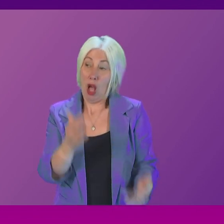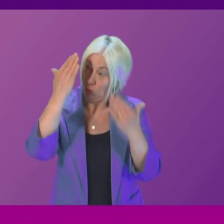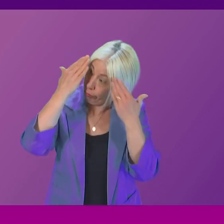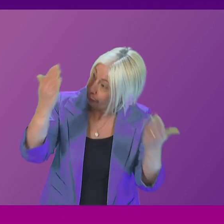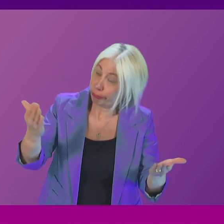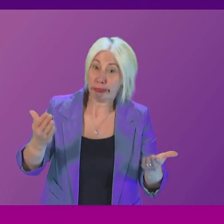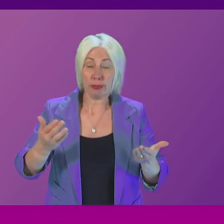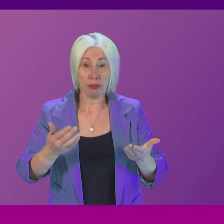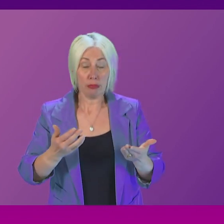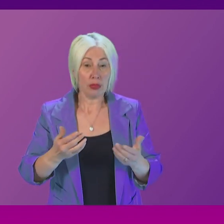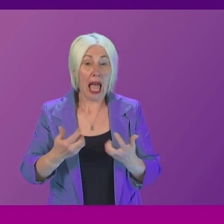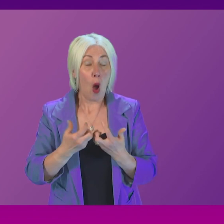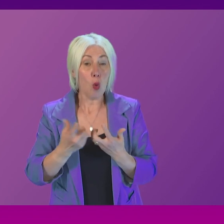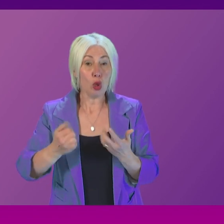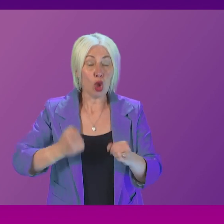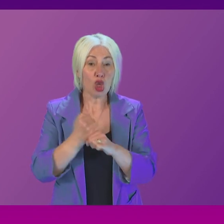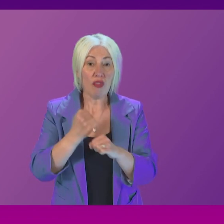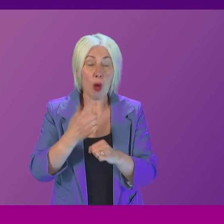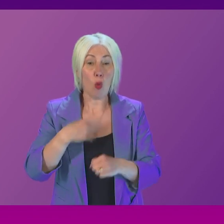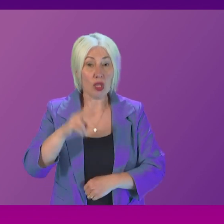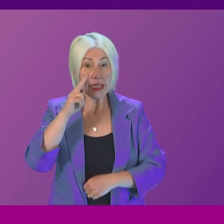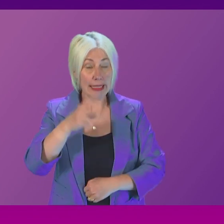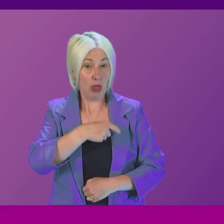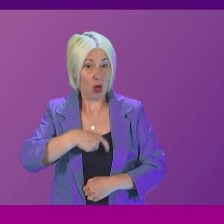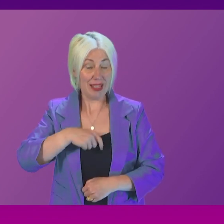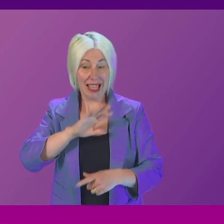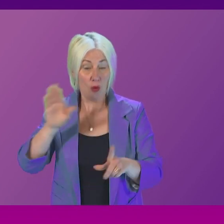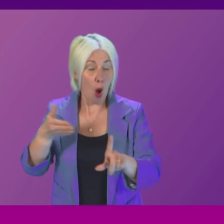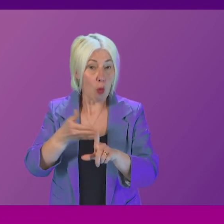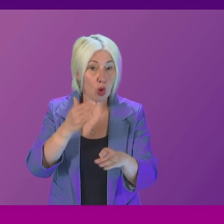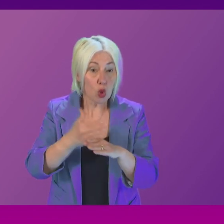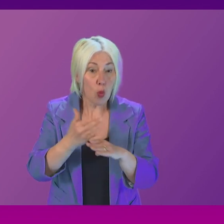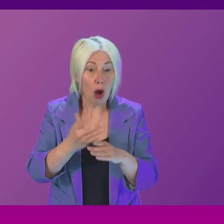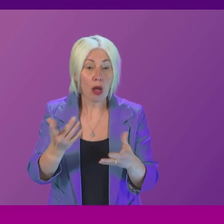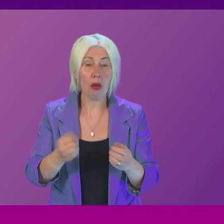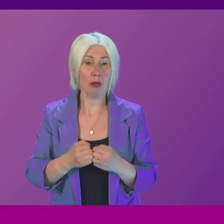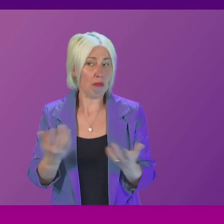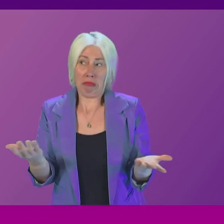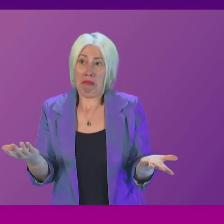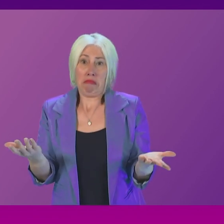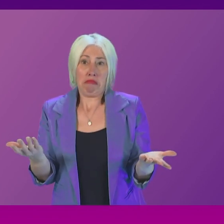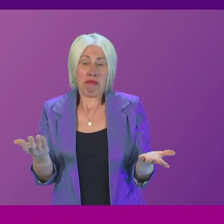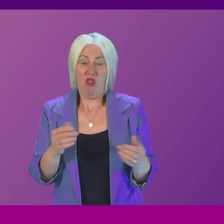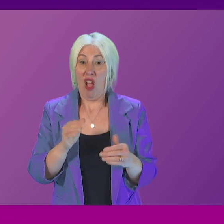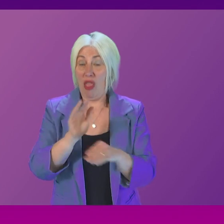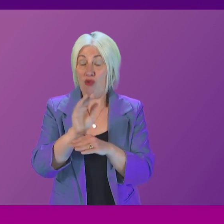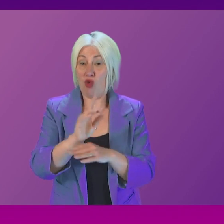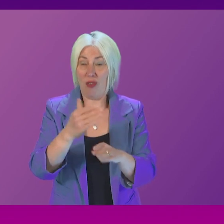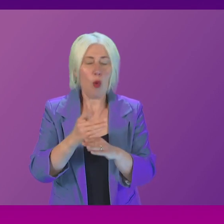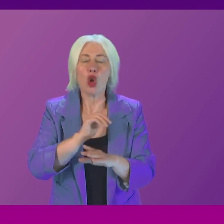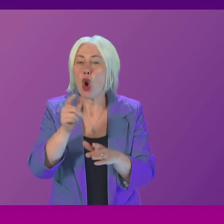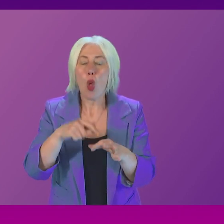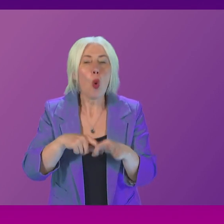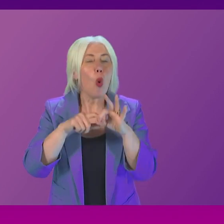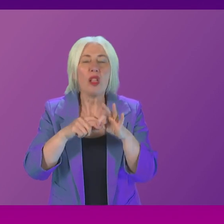indication of how the Scottish Government would like to see the committees approach the work in the future that's almost certainly to come. So it's not about the quality of